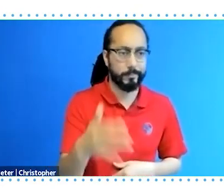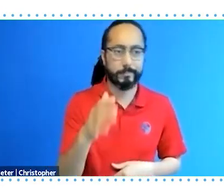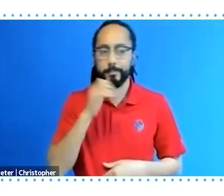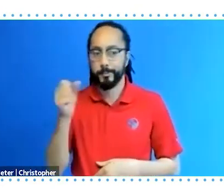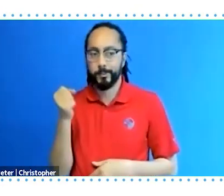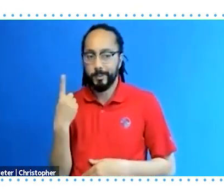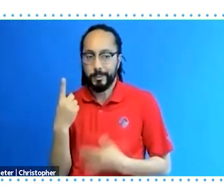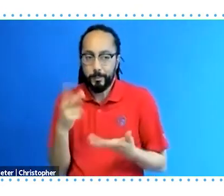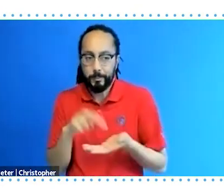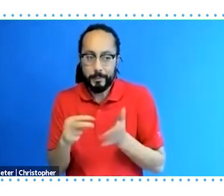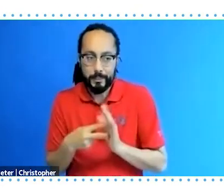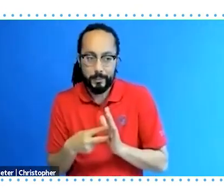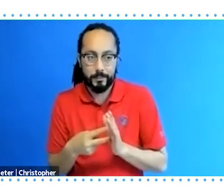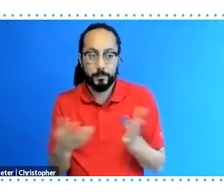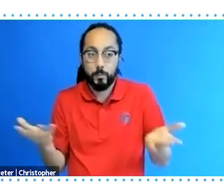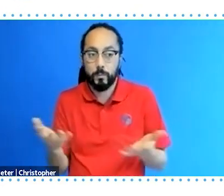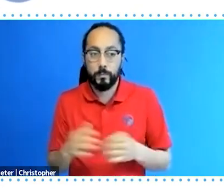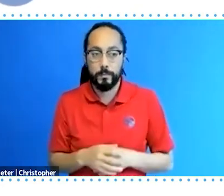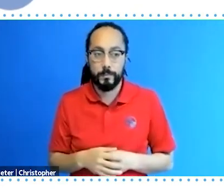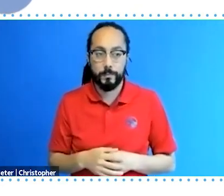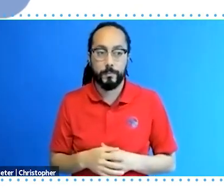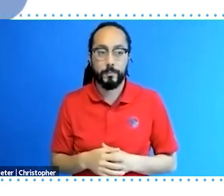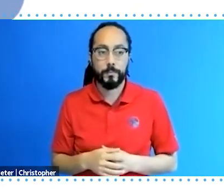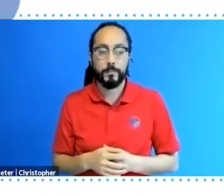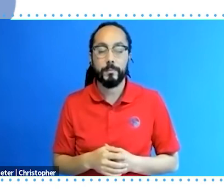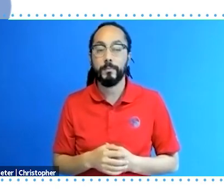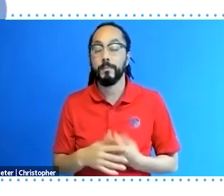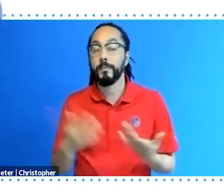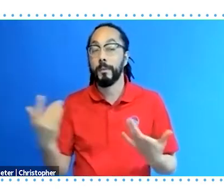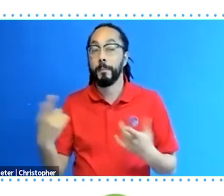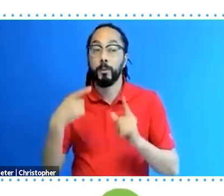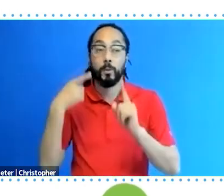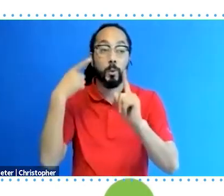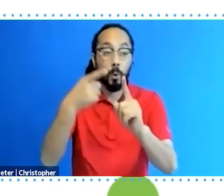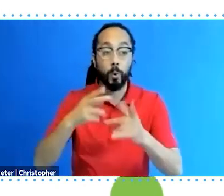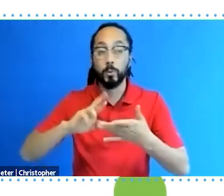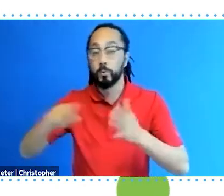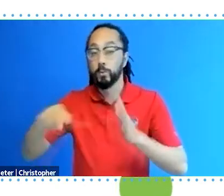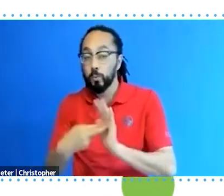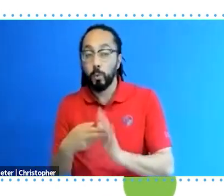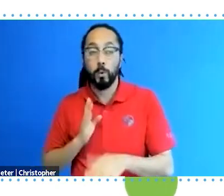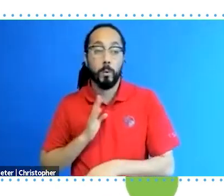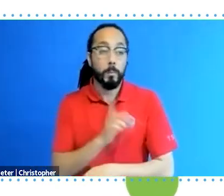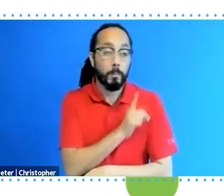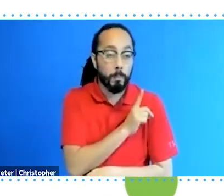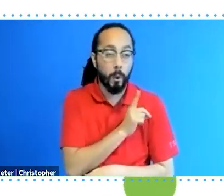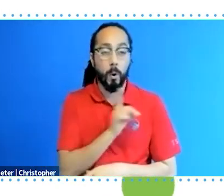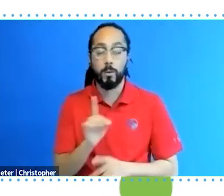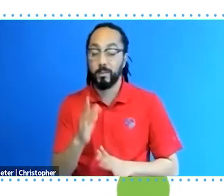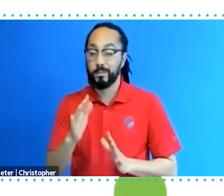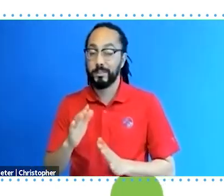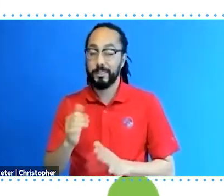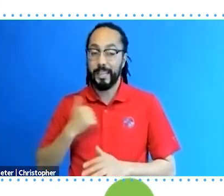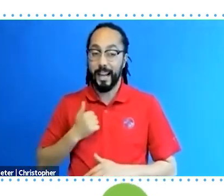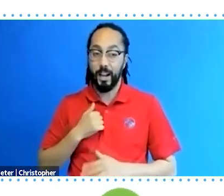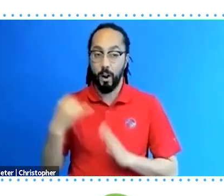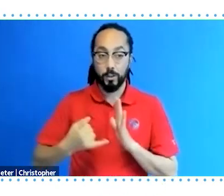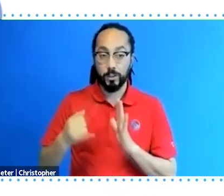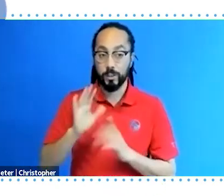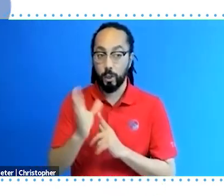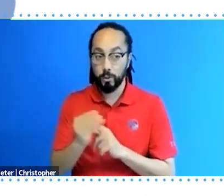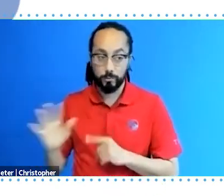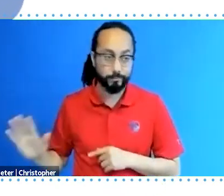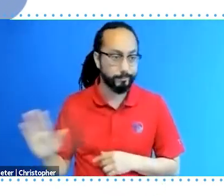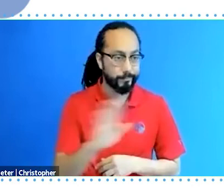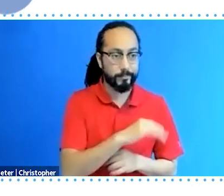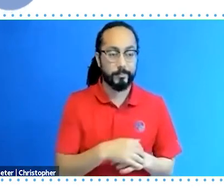So what is it? So goals and roles of nonprofit boards across Canadian arts and culture. We see those